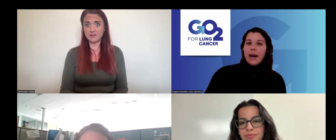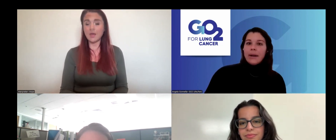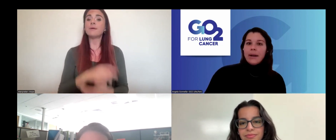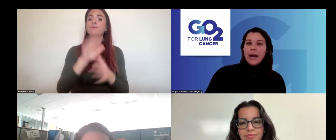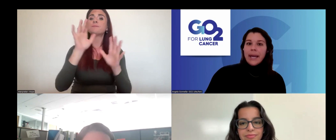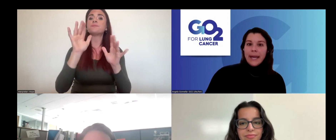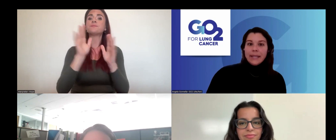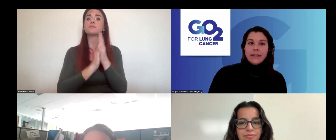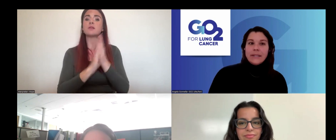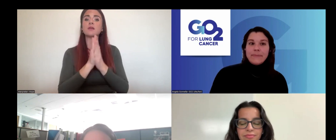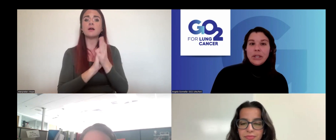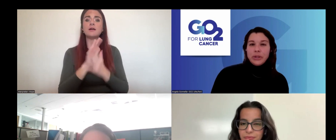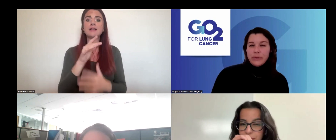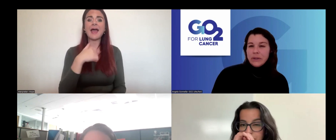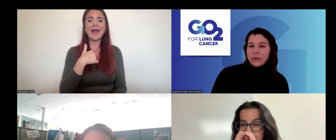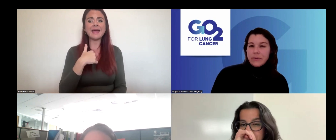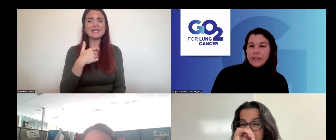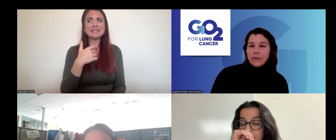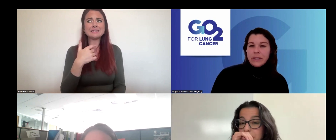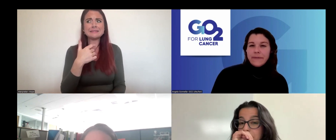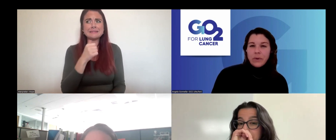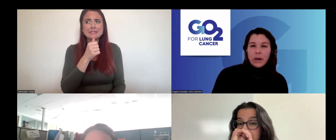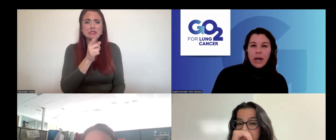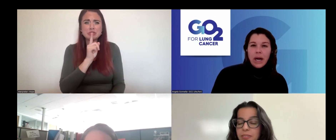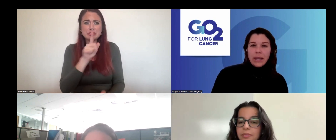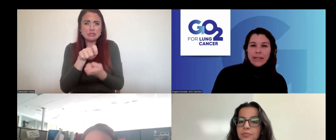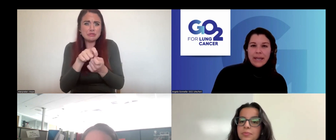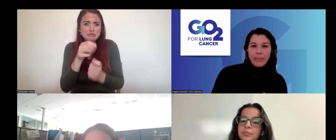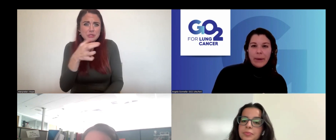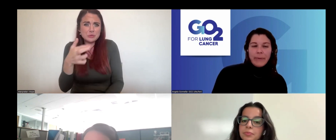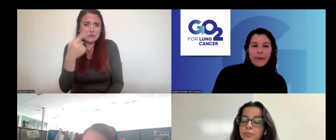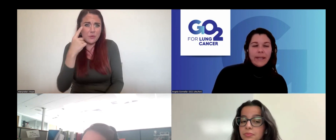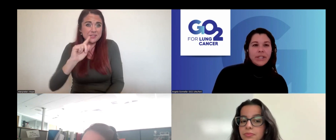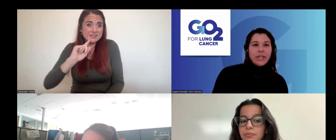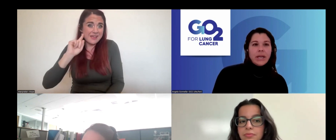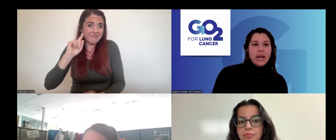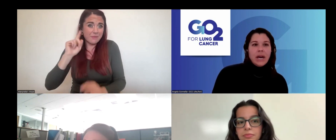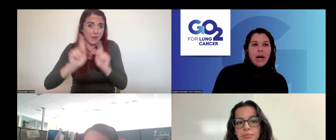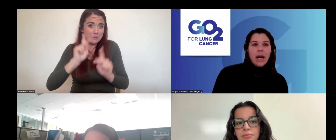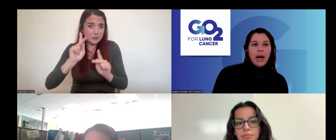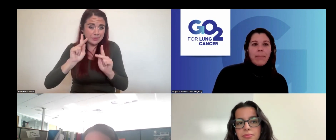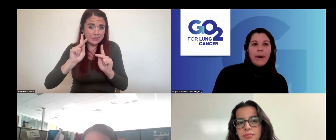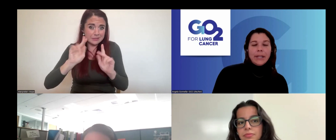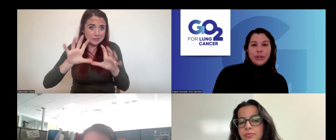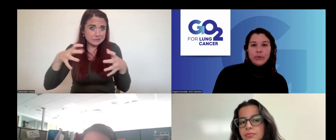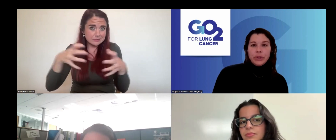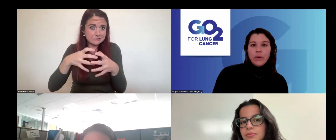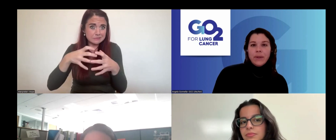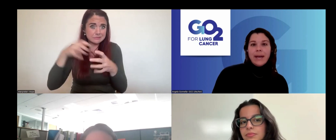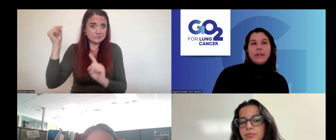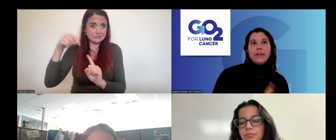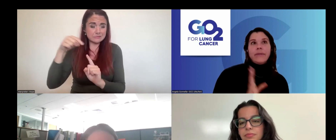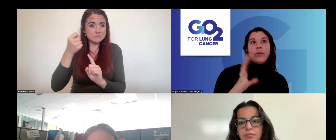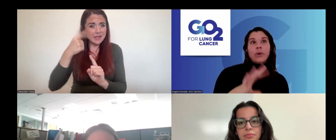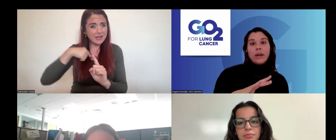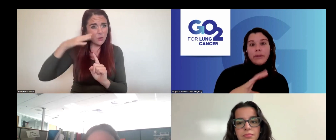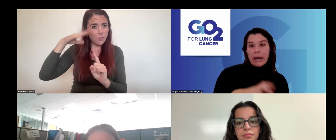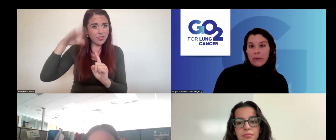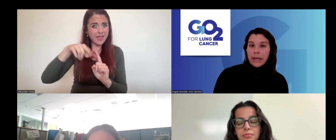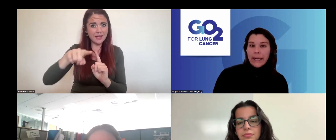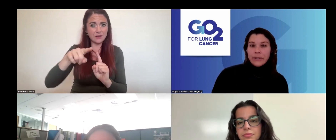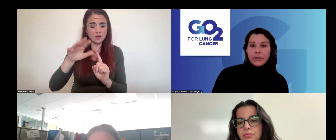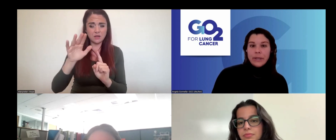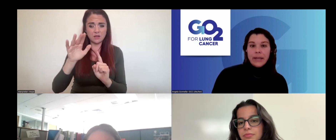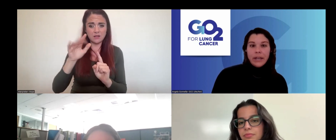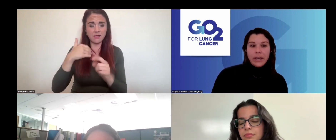So I can't necessarily speak to resources for the deaf population. I do know that for